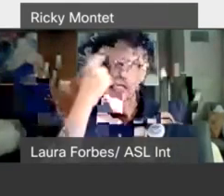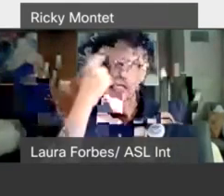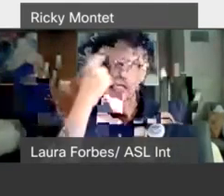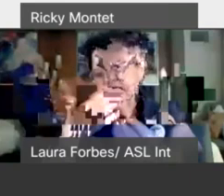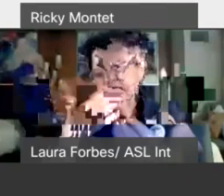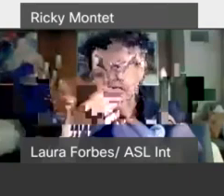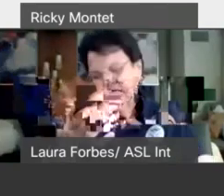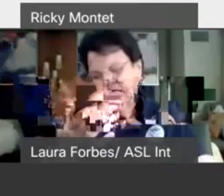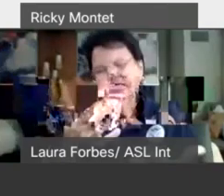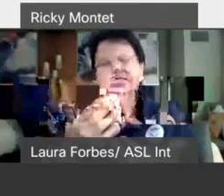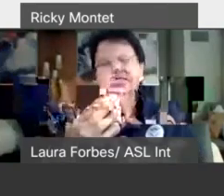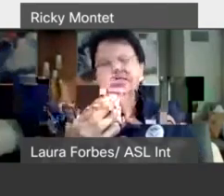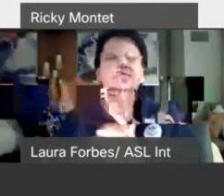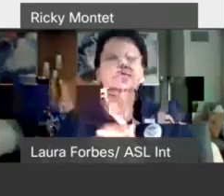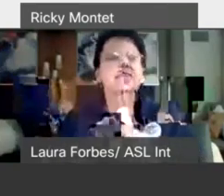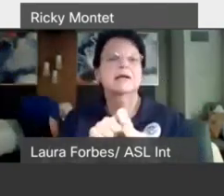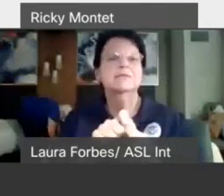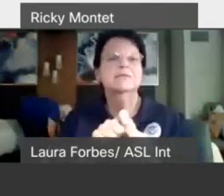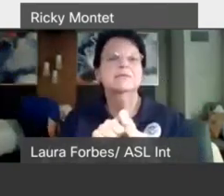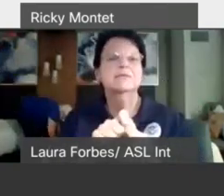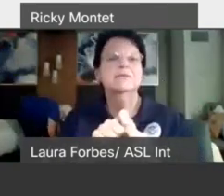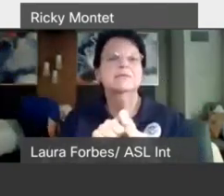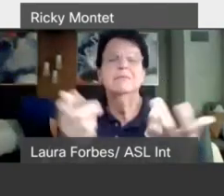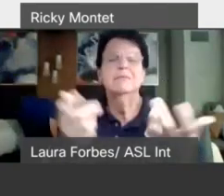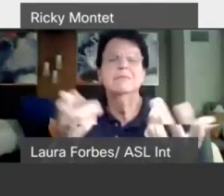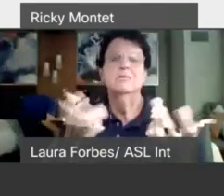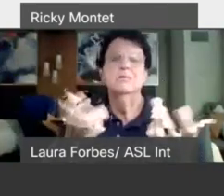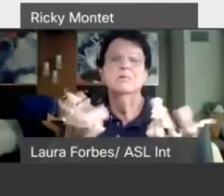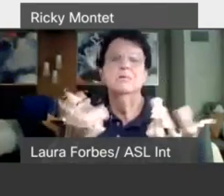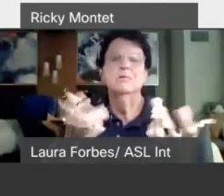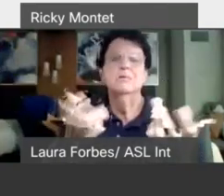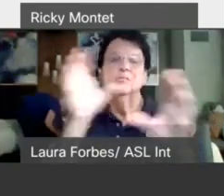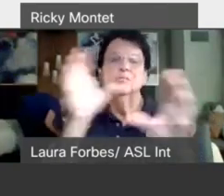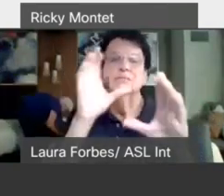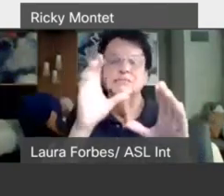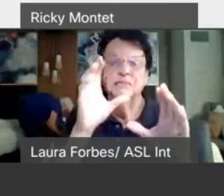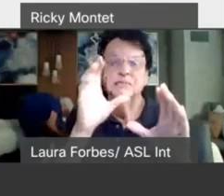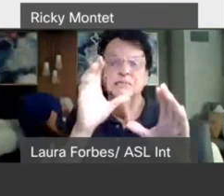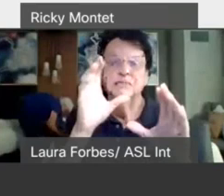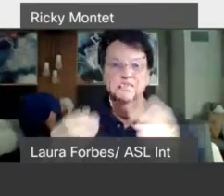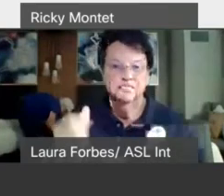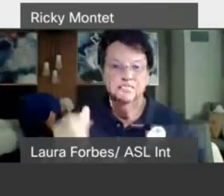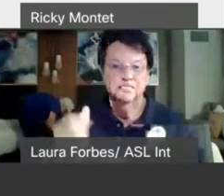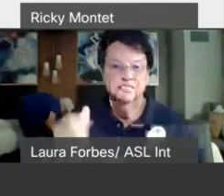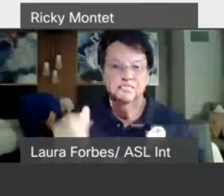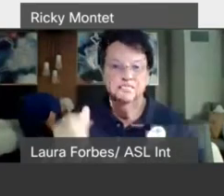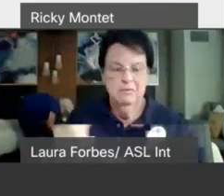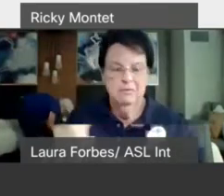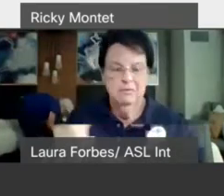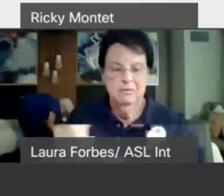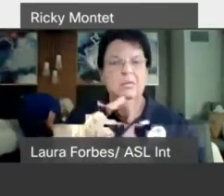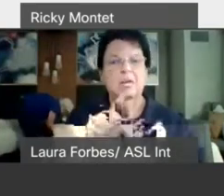you. That's exactly. And if they want to seek the reimbursement, they should go